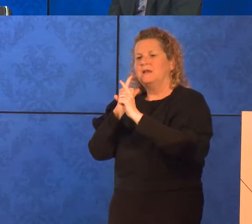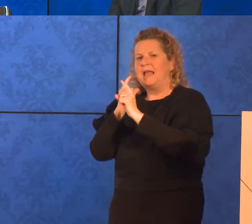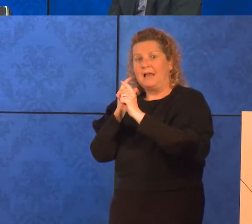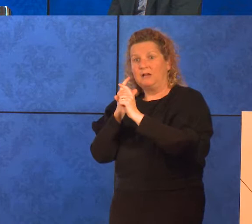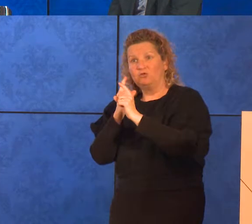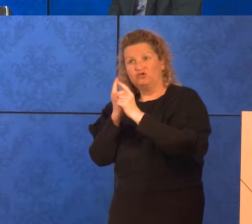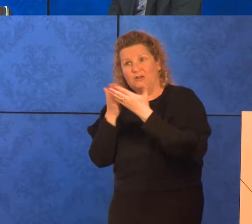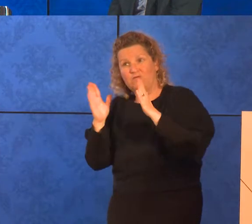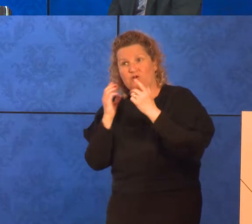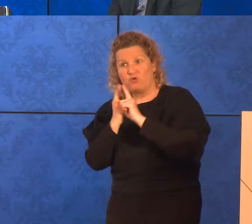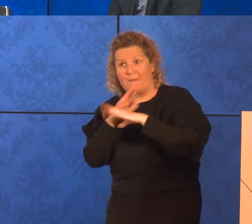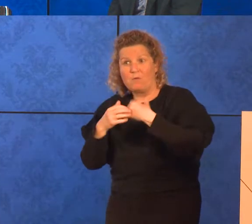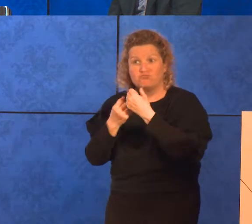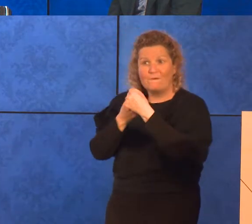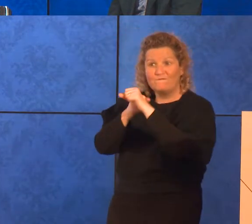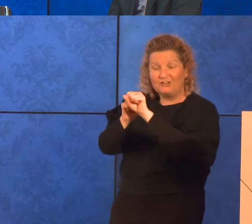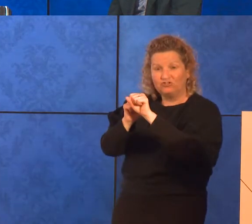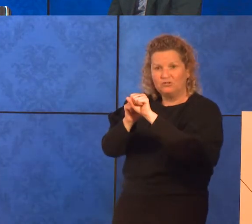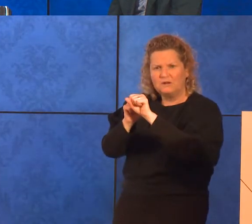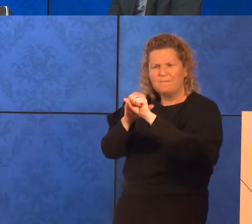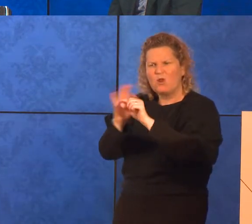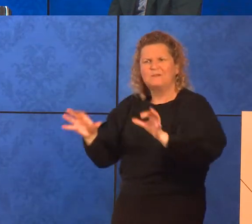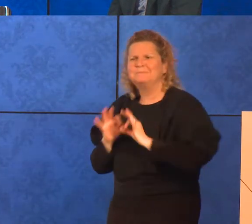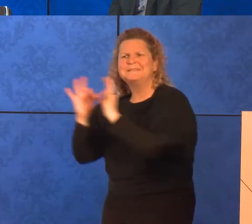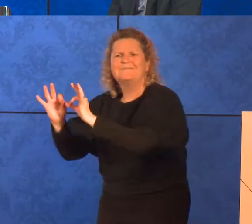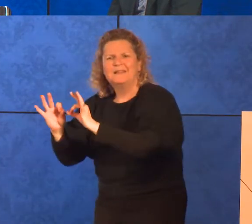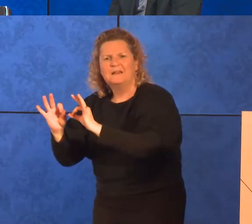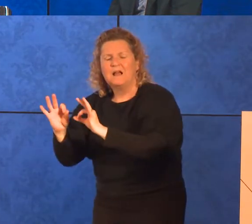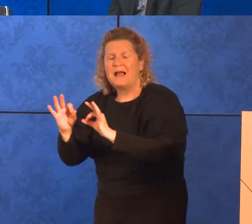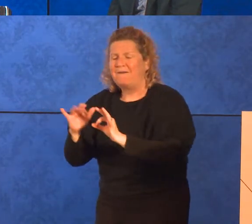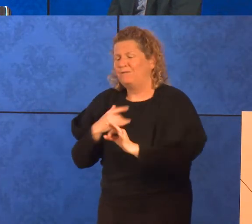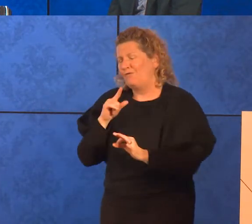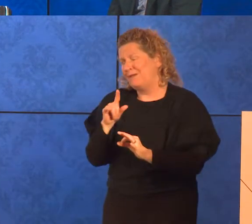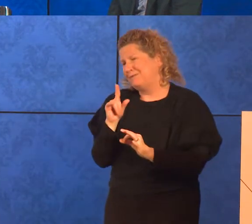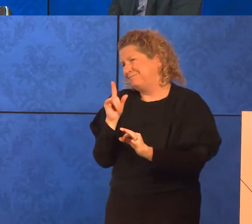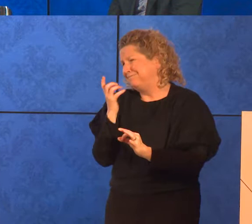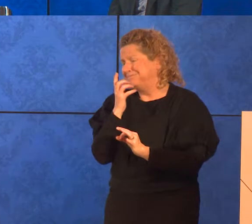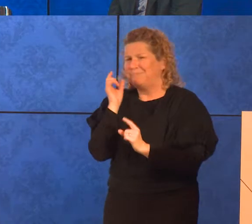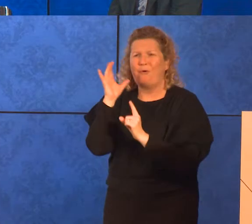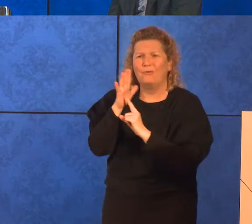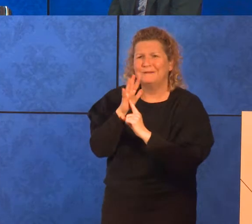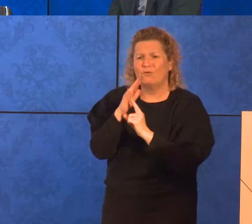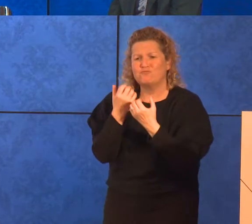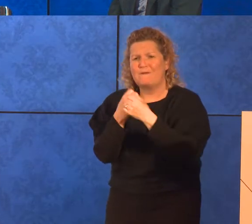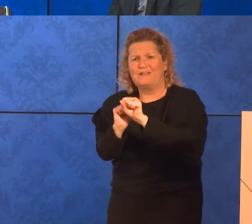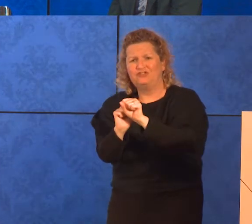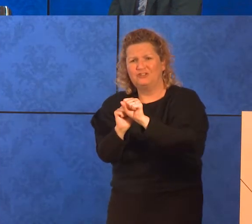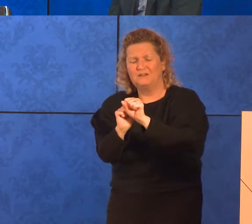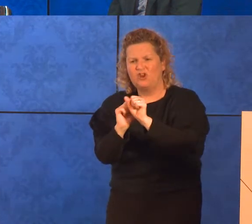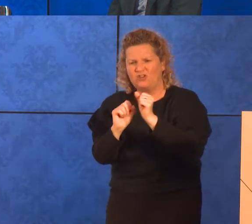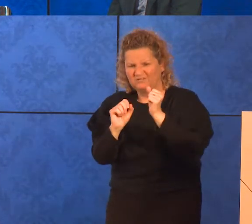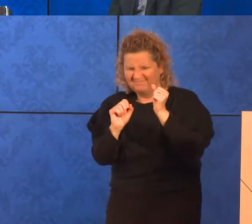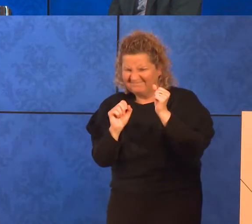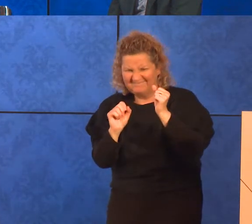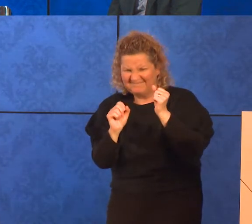specific. And I feel like prevention was such a huge key to the Royal Commission, and there wasn't really that much sort of stated. It